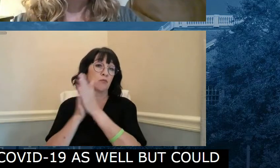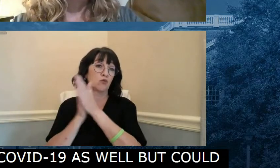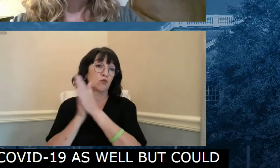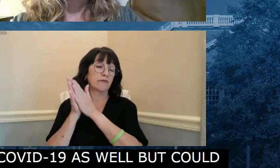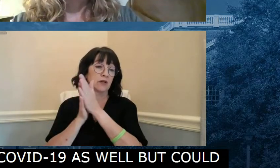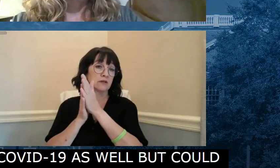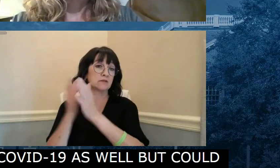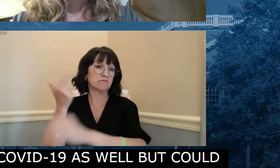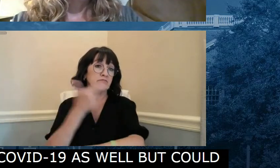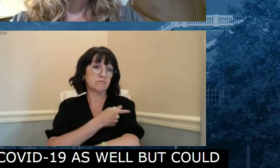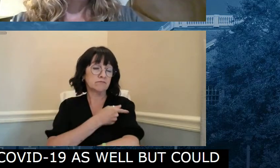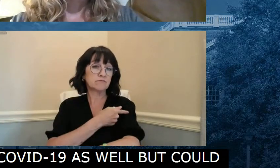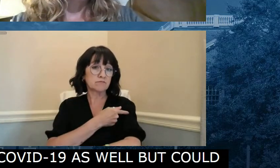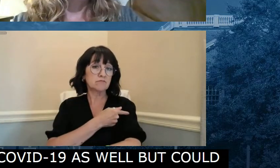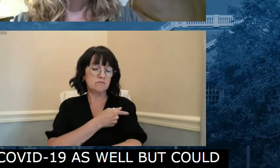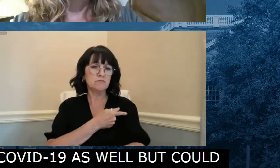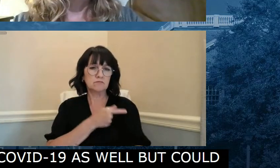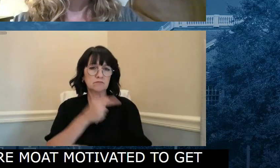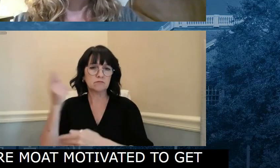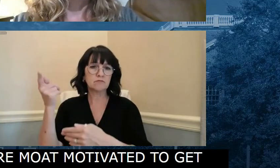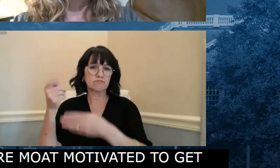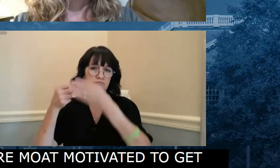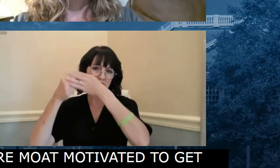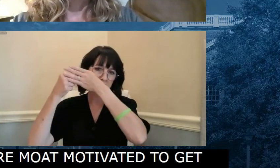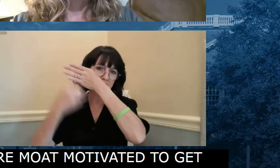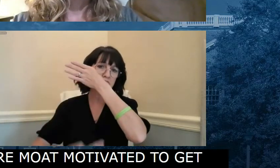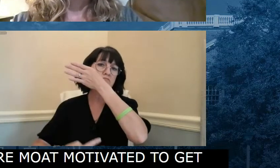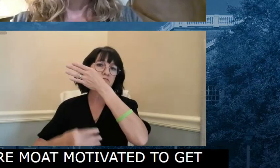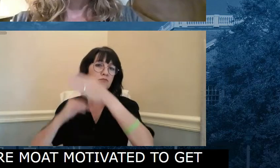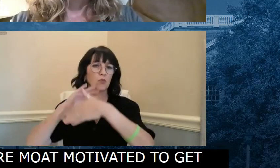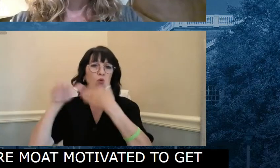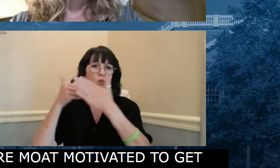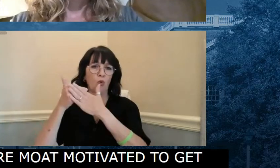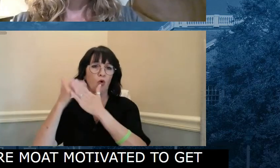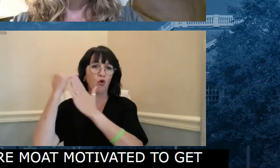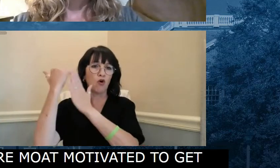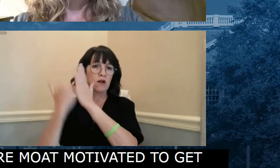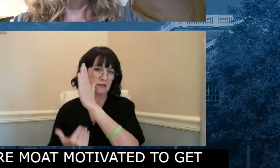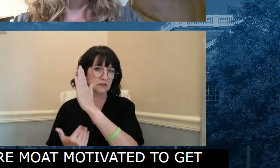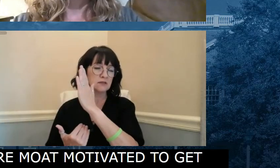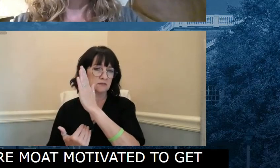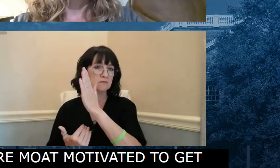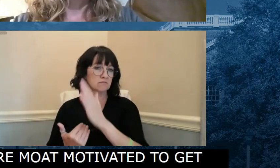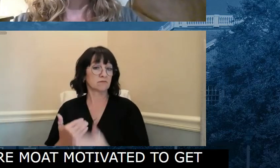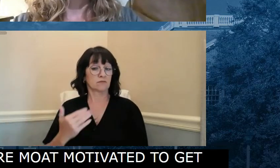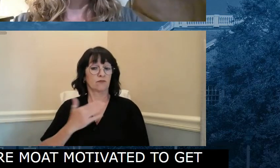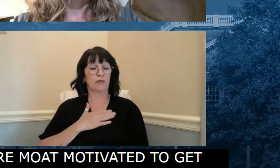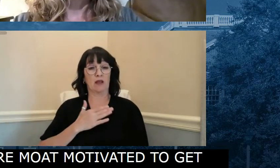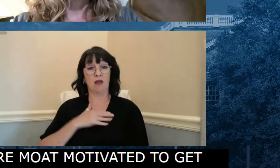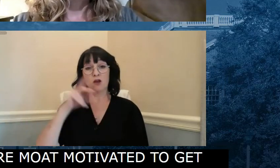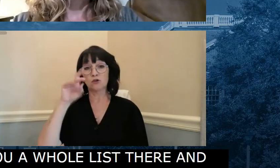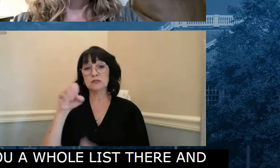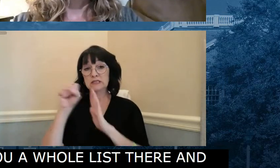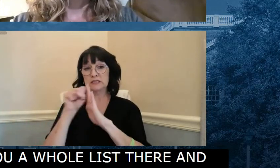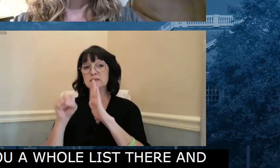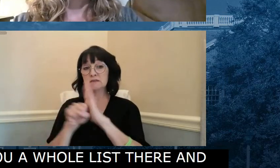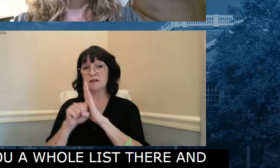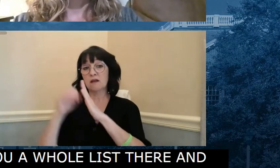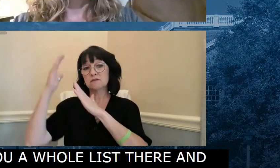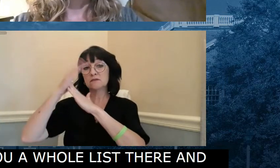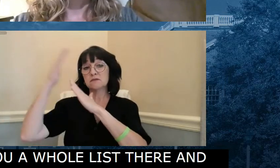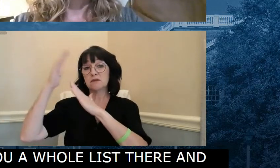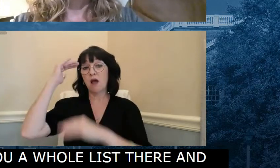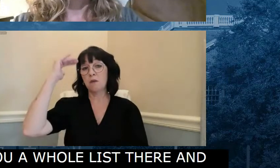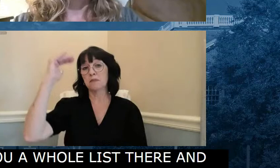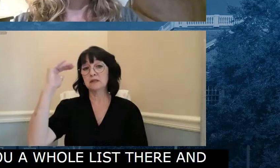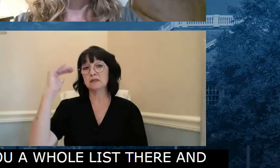you a whole list there, and we're in the top tier with respect to the vaccination rates. A lot of